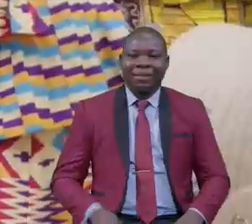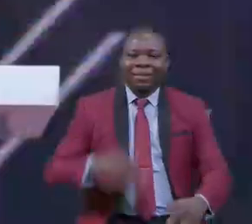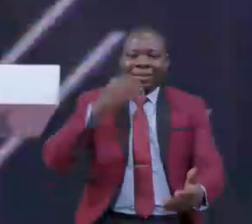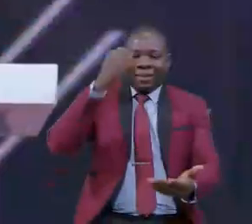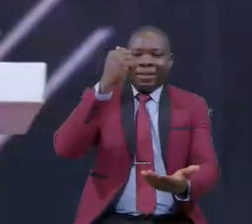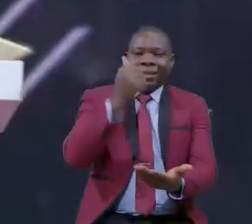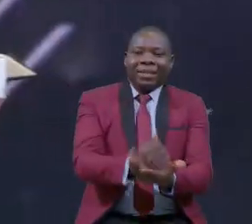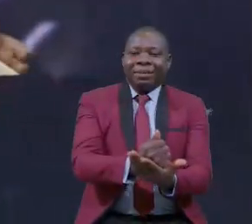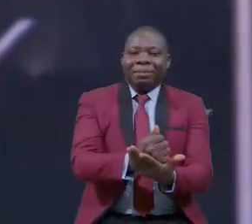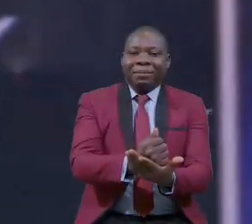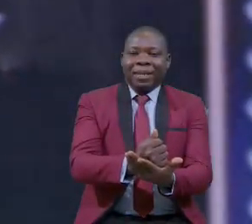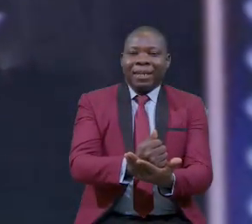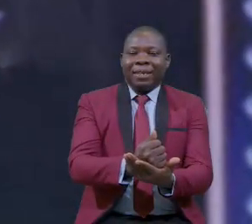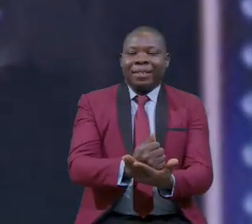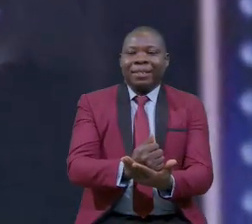Amen.